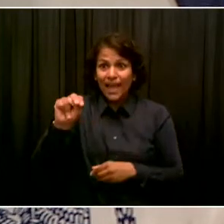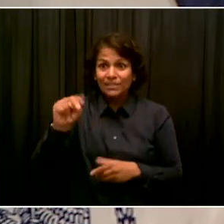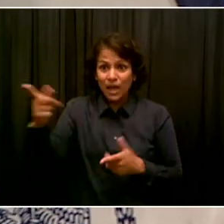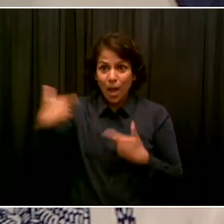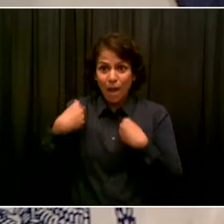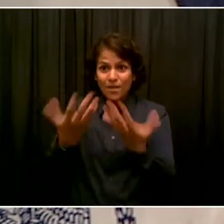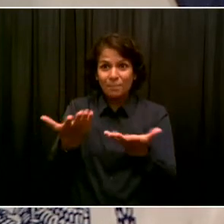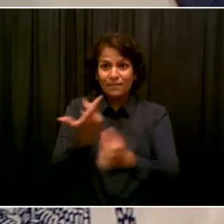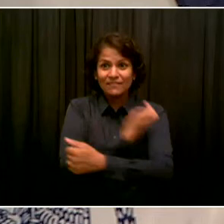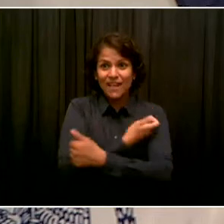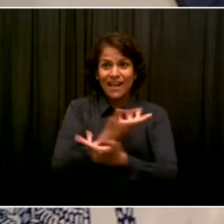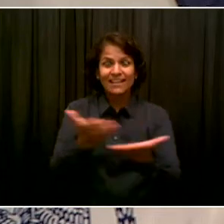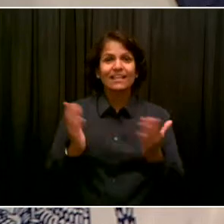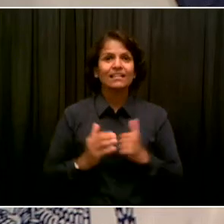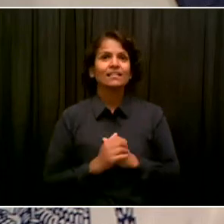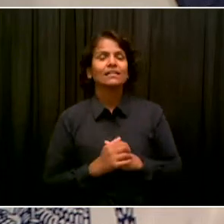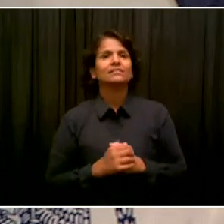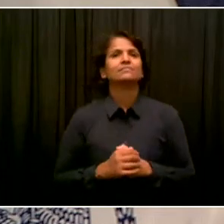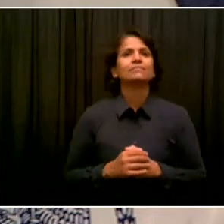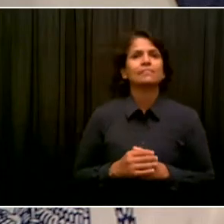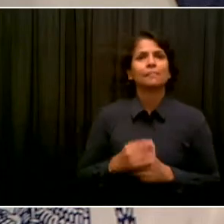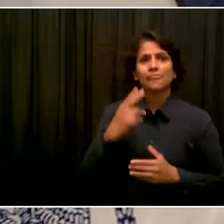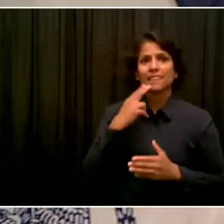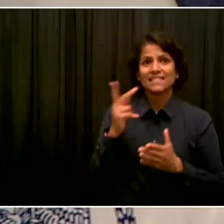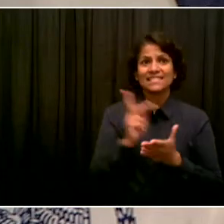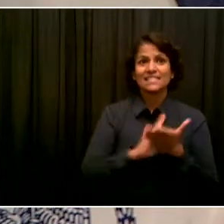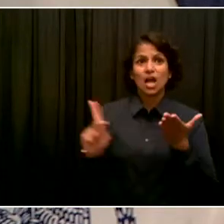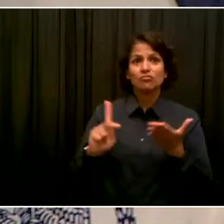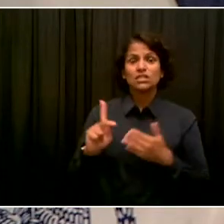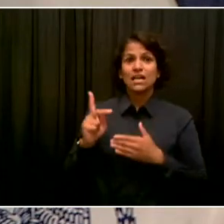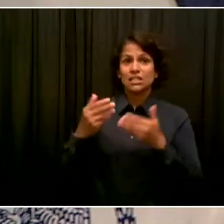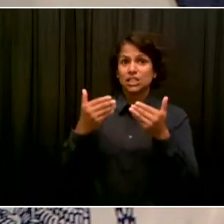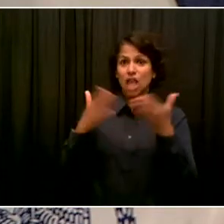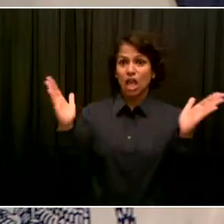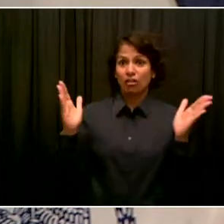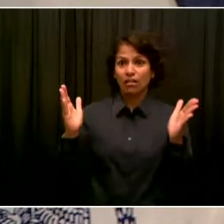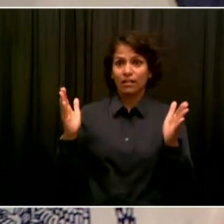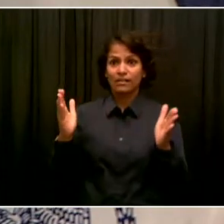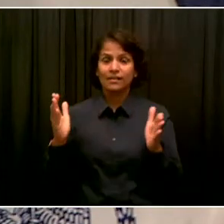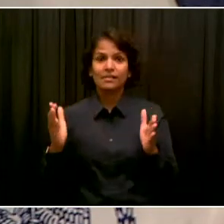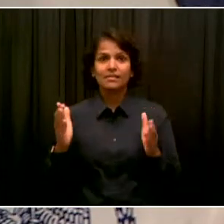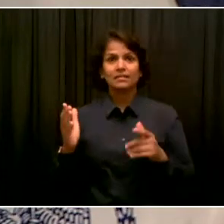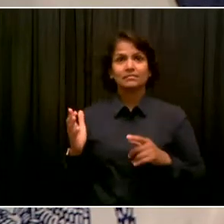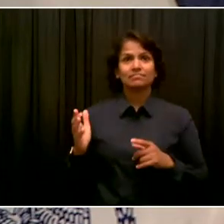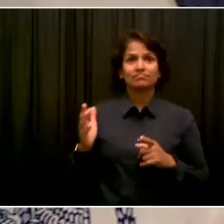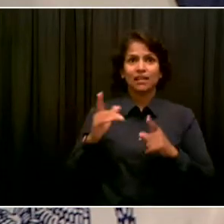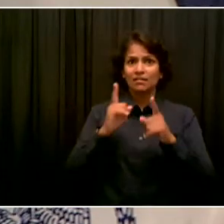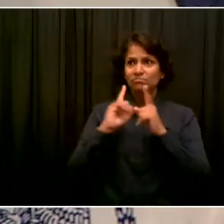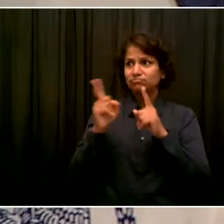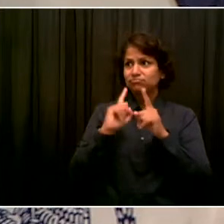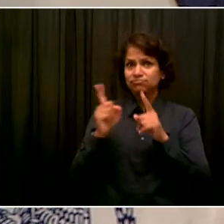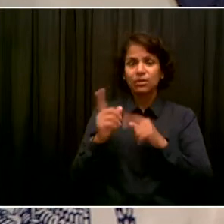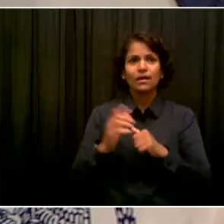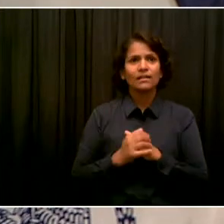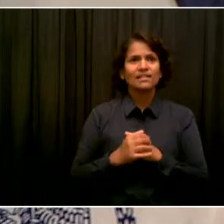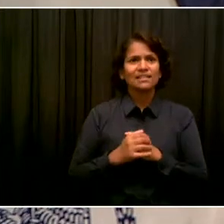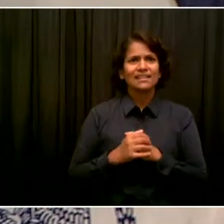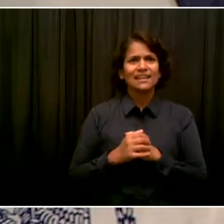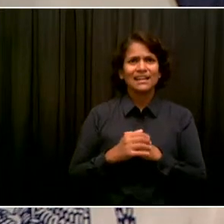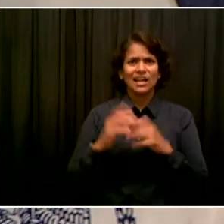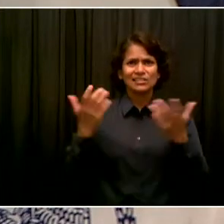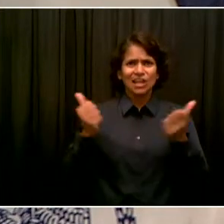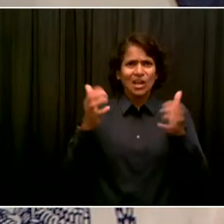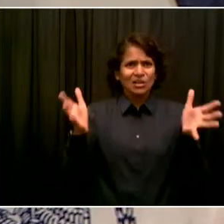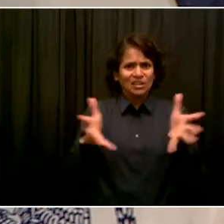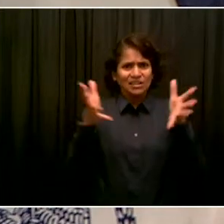ago, and we had a very good conversation. He's been outstanding in trying to push the highest health standards for the General